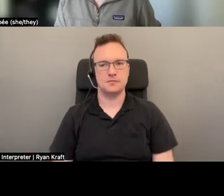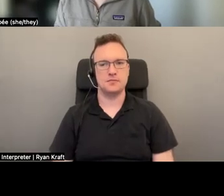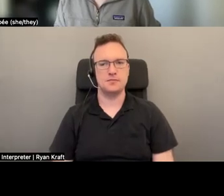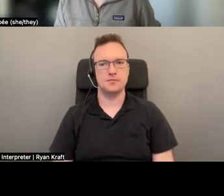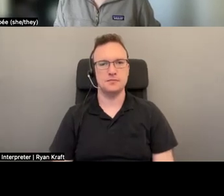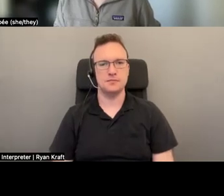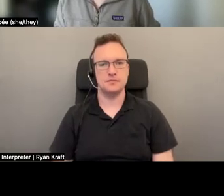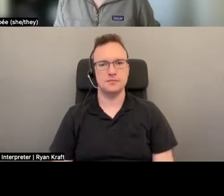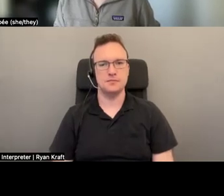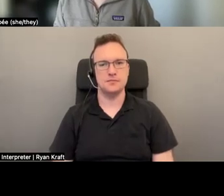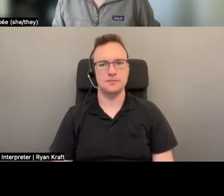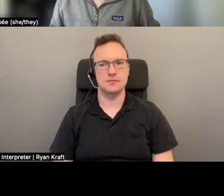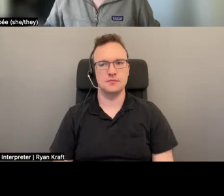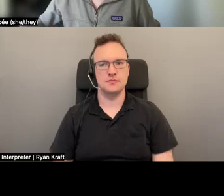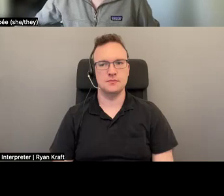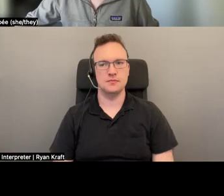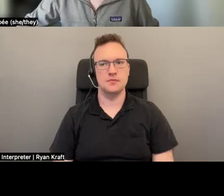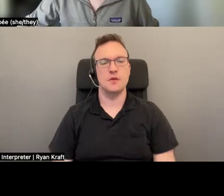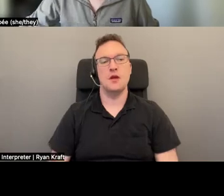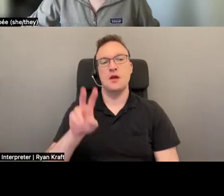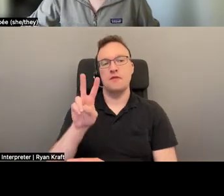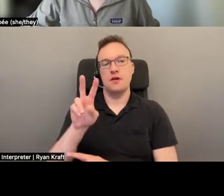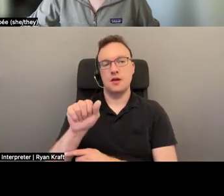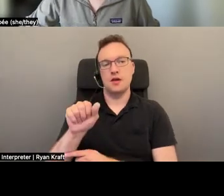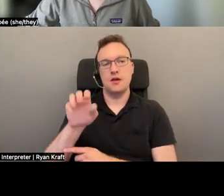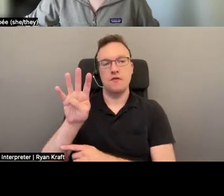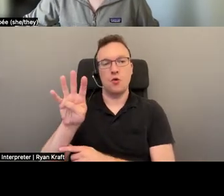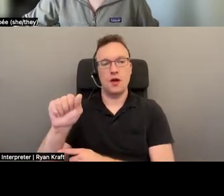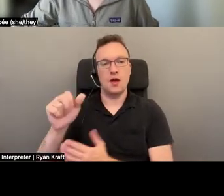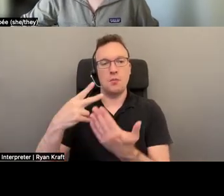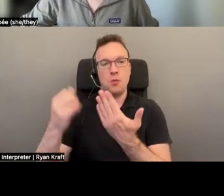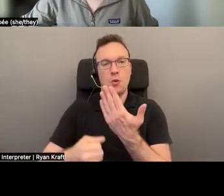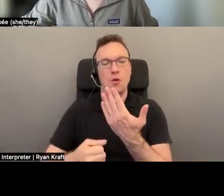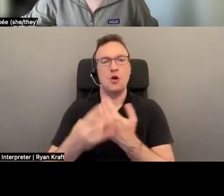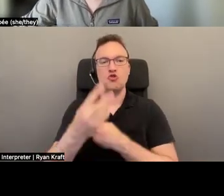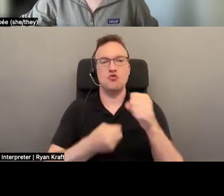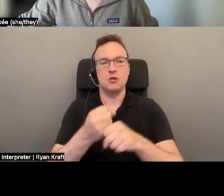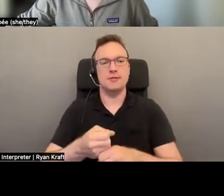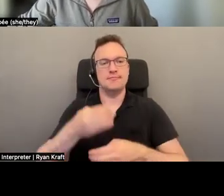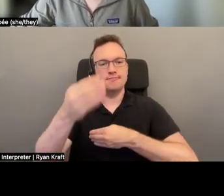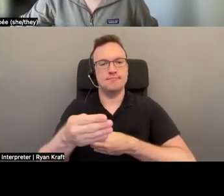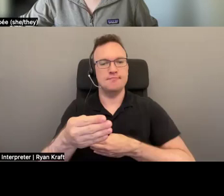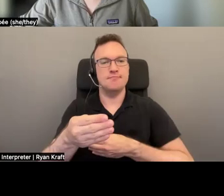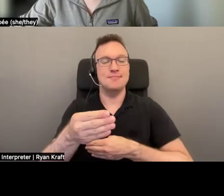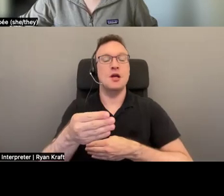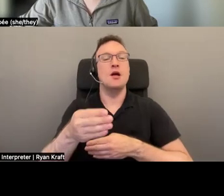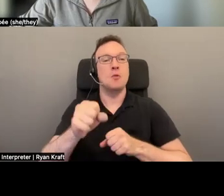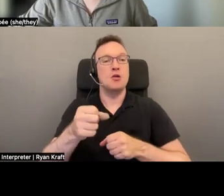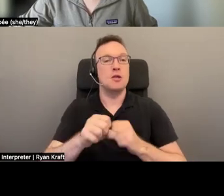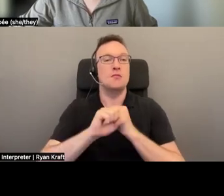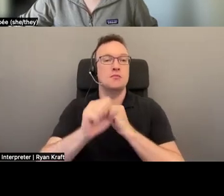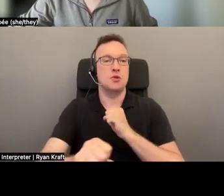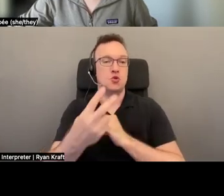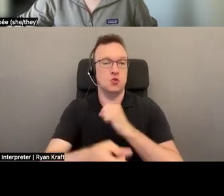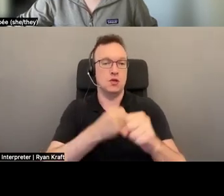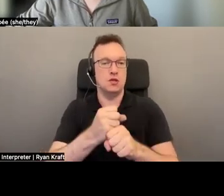The VA4A project is a 2-year project with an additional 2-year expansion